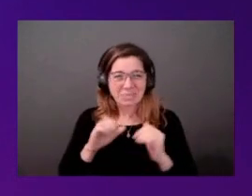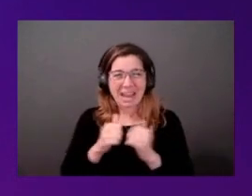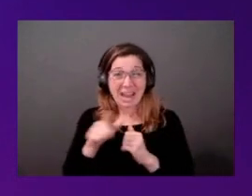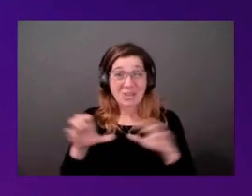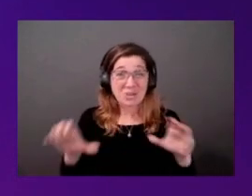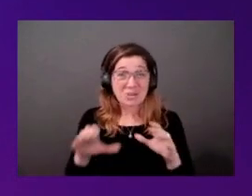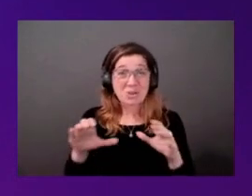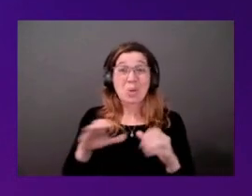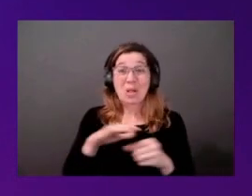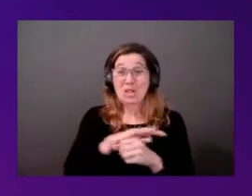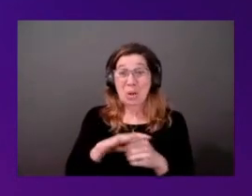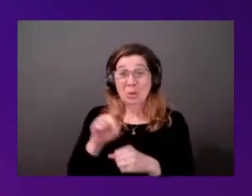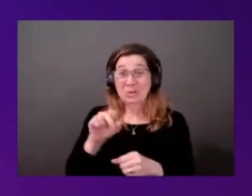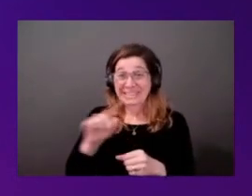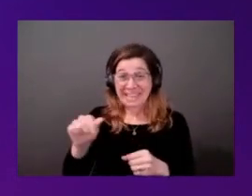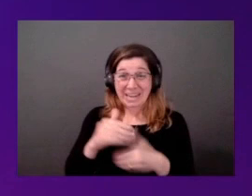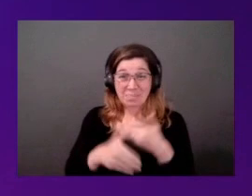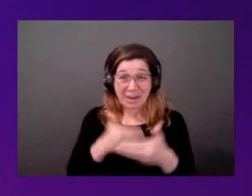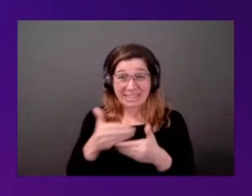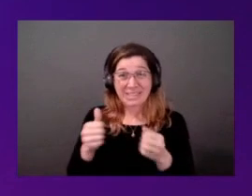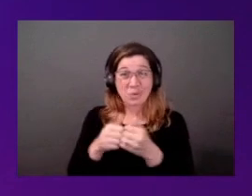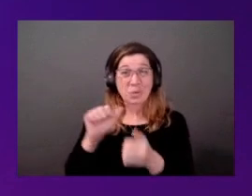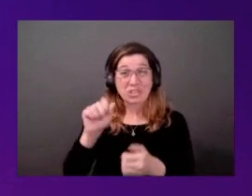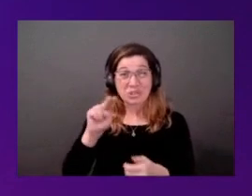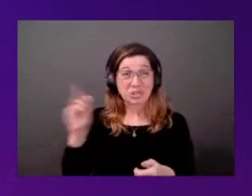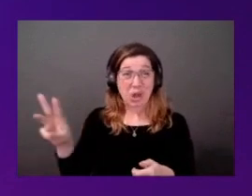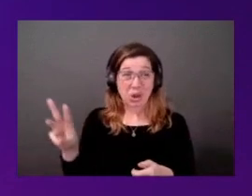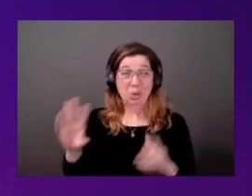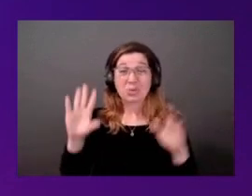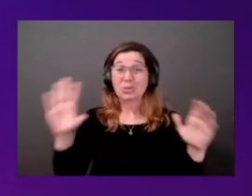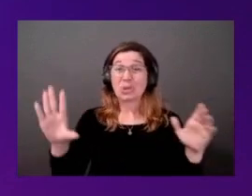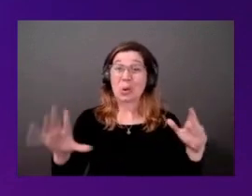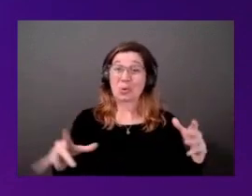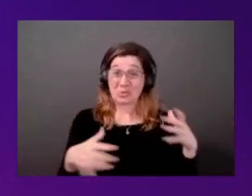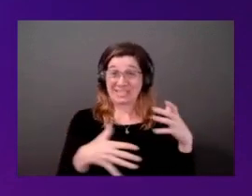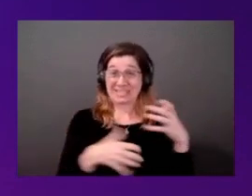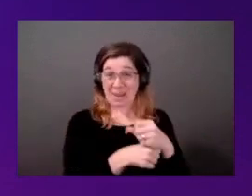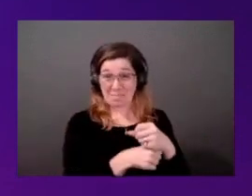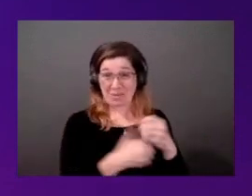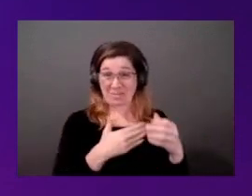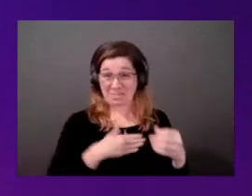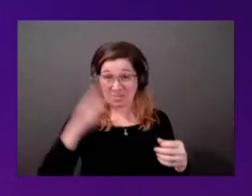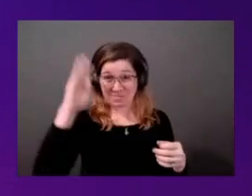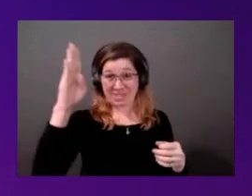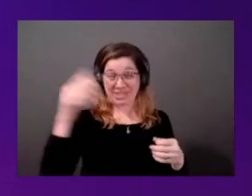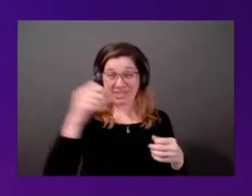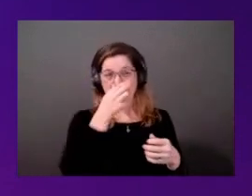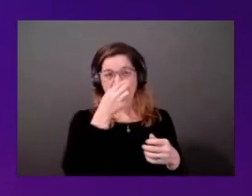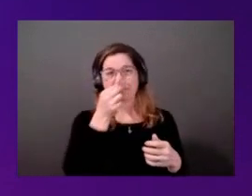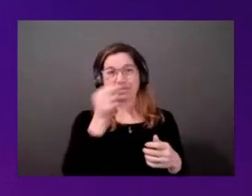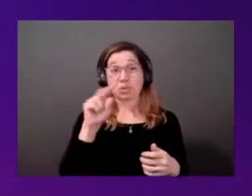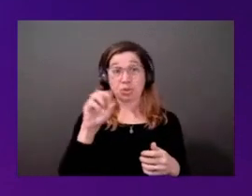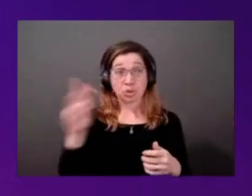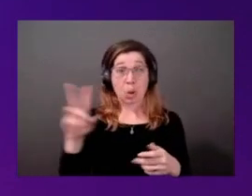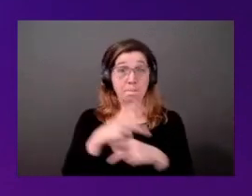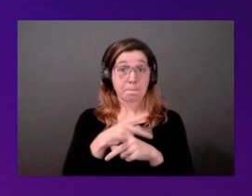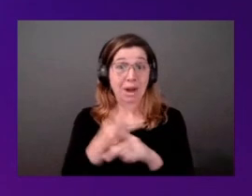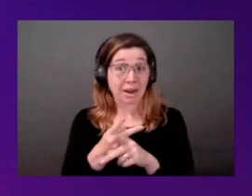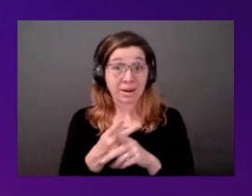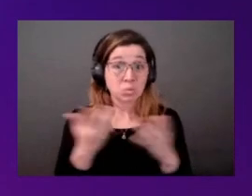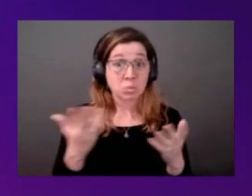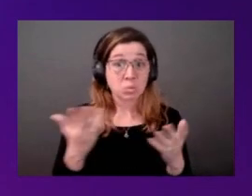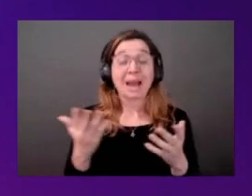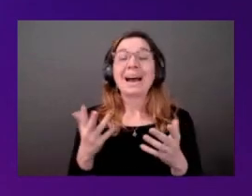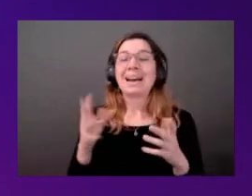edge. To summarize and to cap it all, Snow products essentially enables you to capture, process,